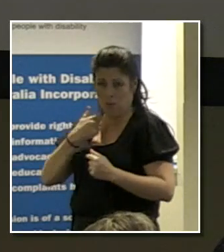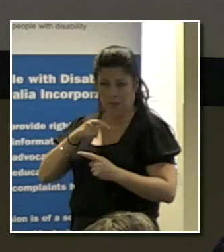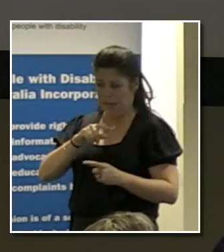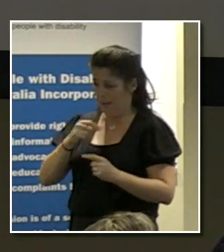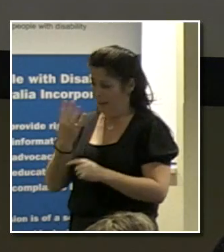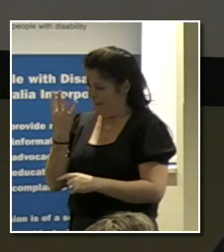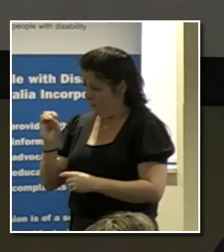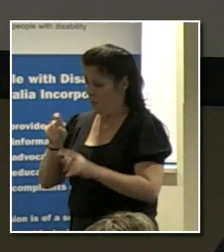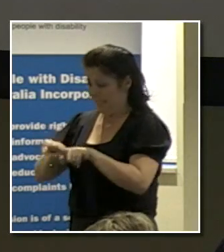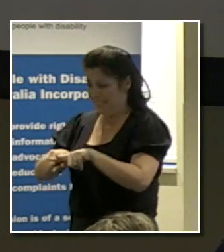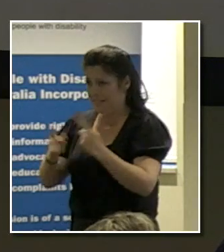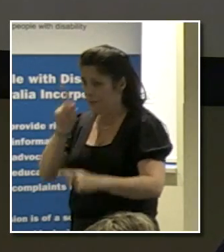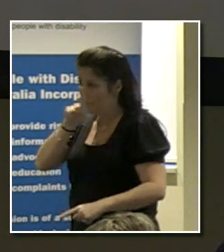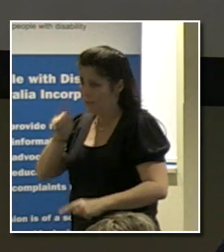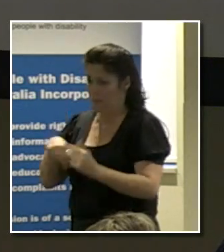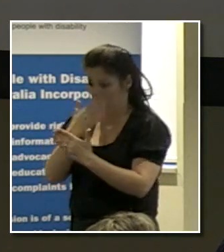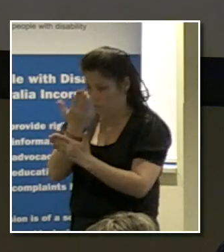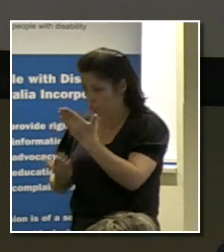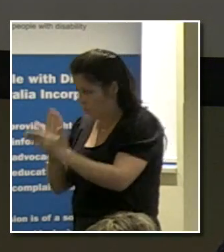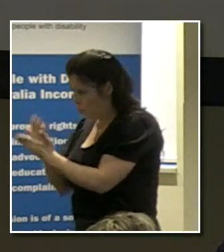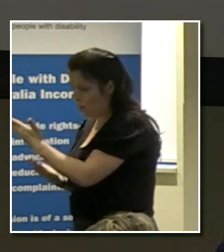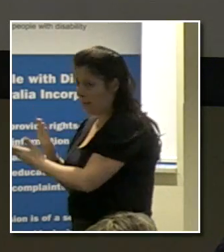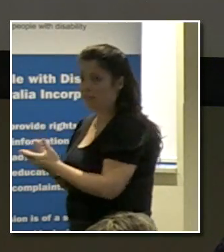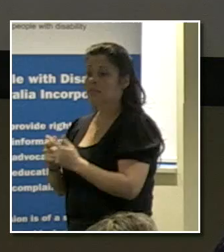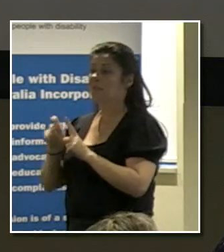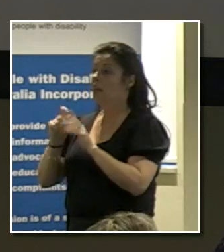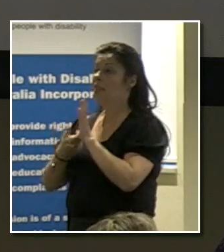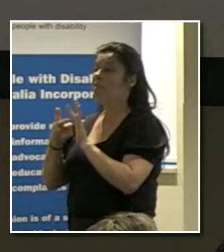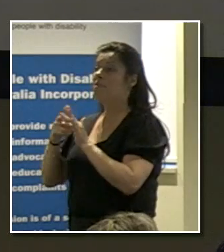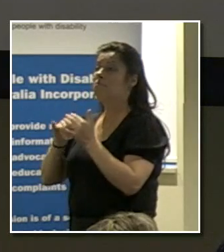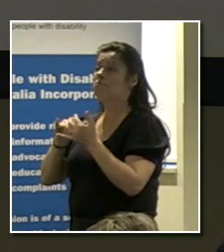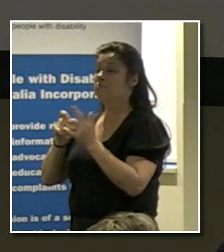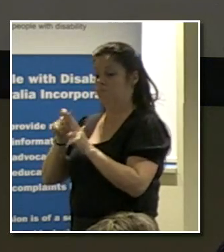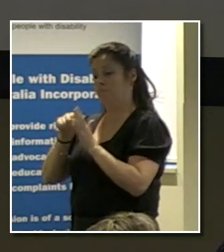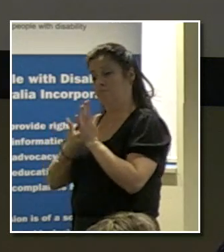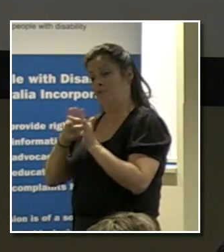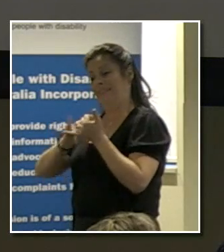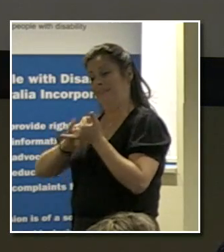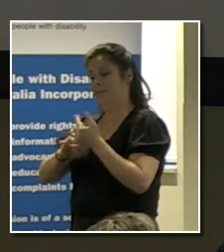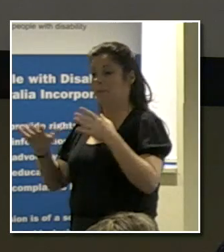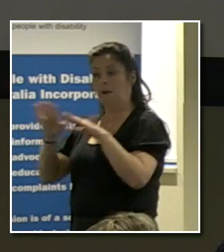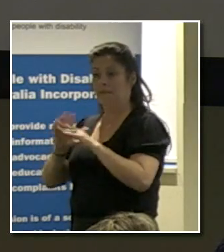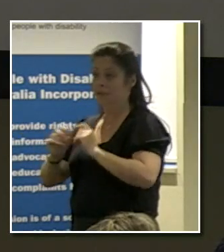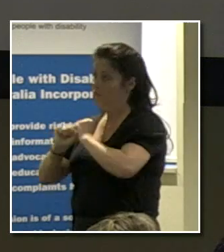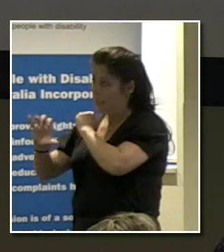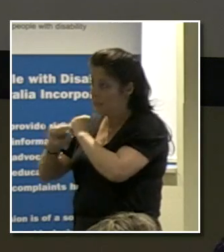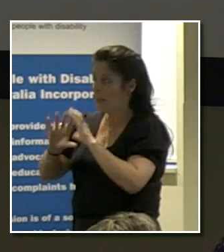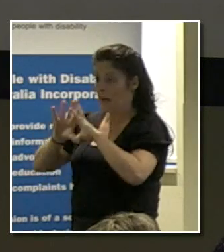Uncounted, the report by the Divas, made national press coverage and really landed the case against